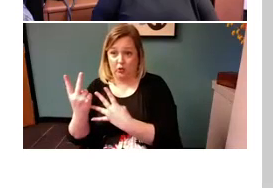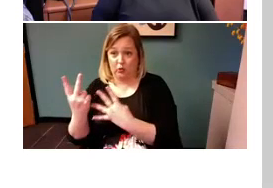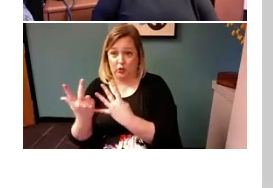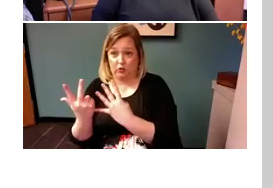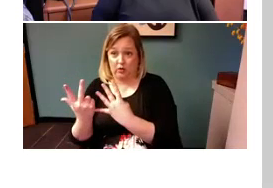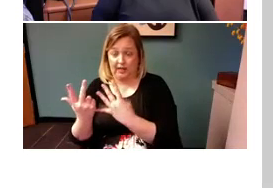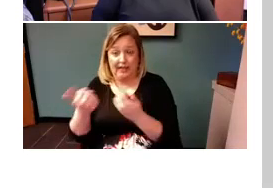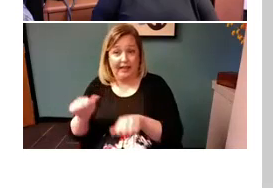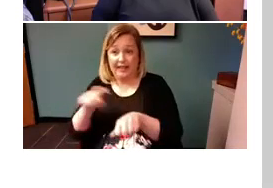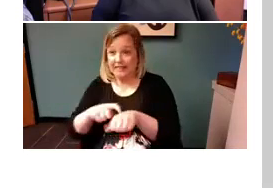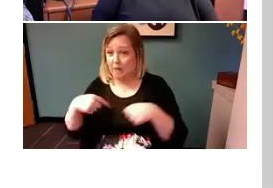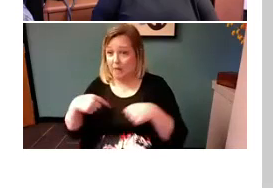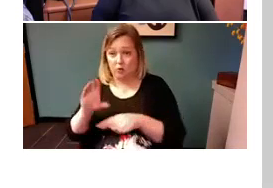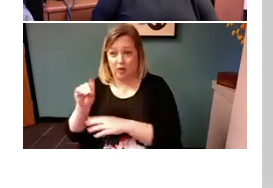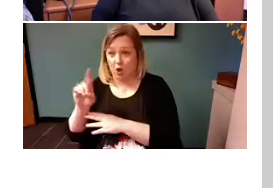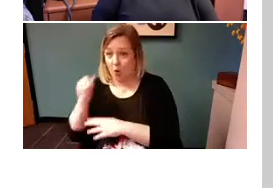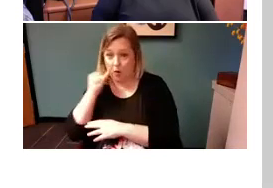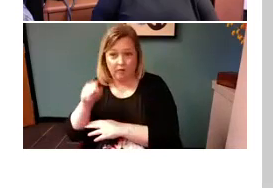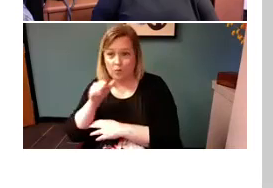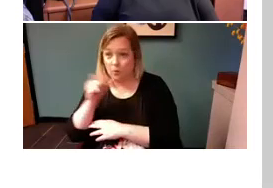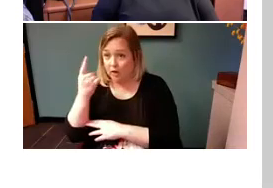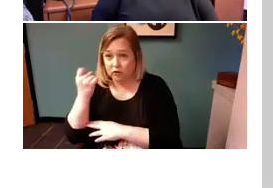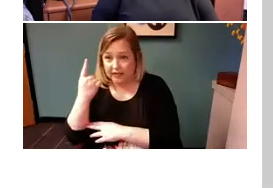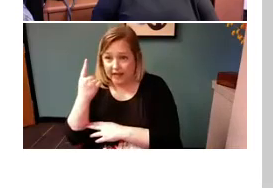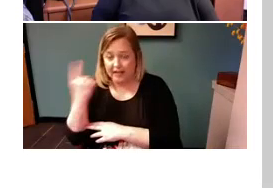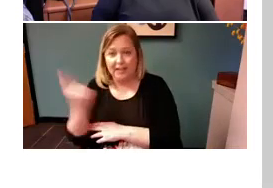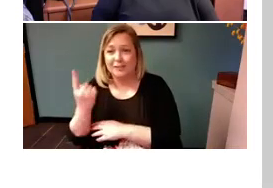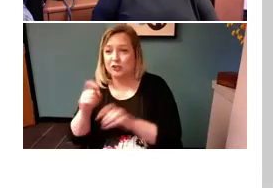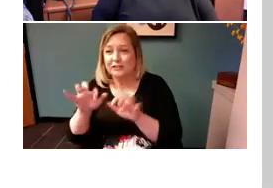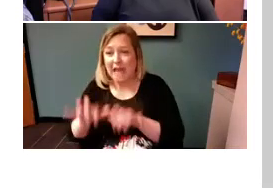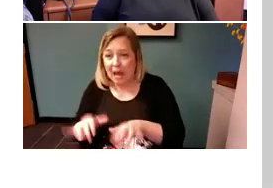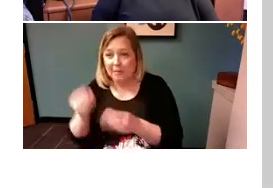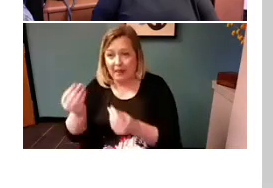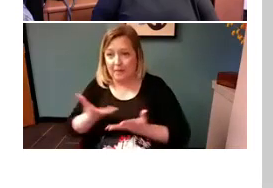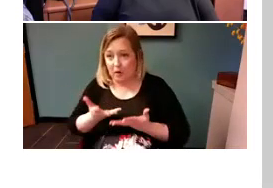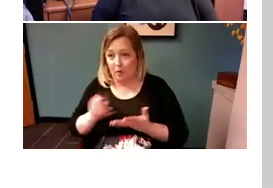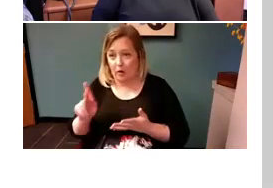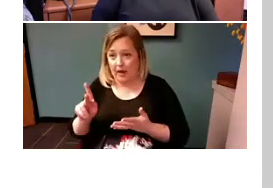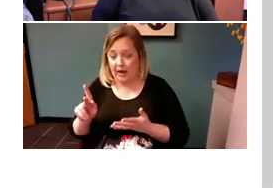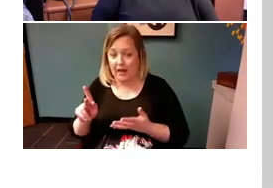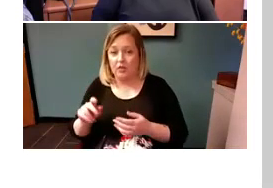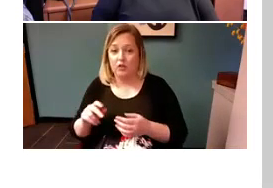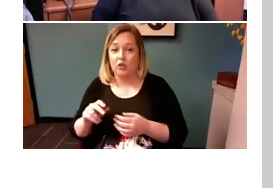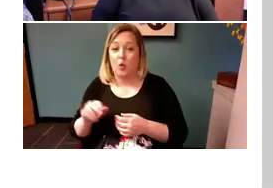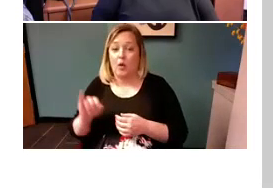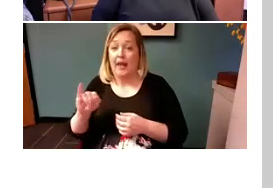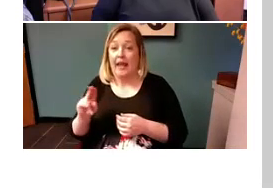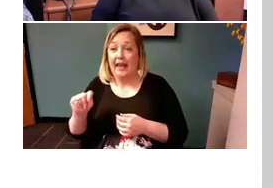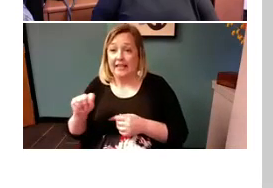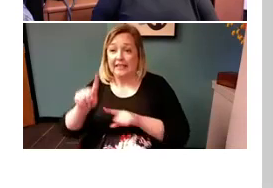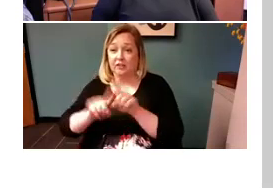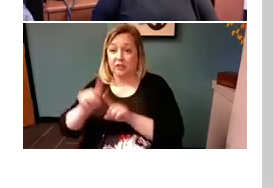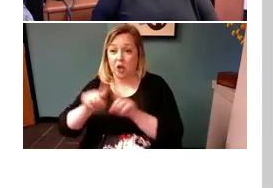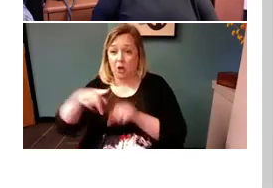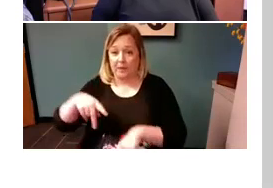not understand, type in the chat or just let me know. Now, what I say is int star p1 equals to